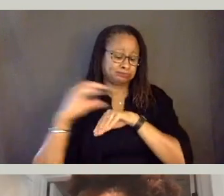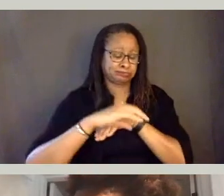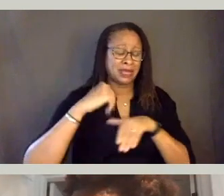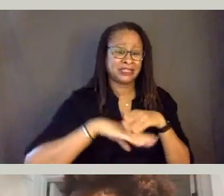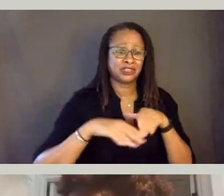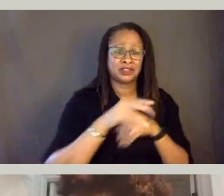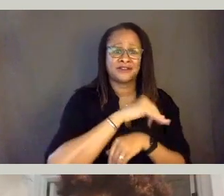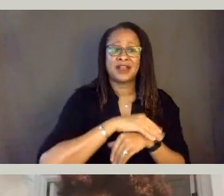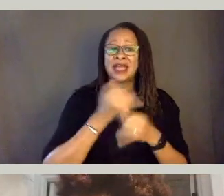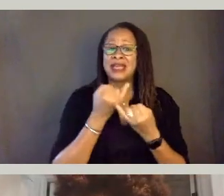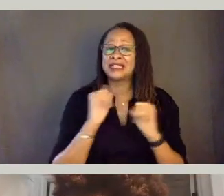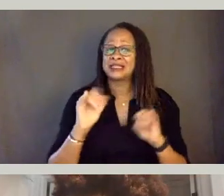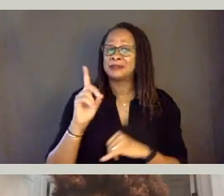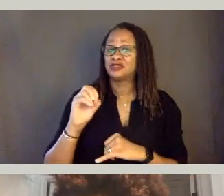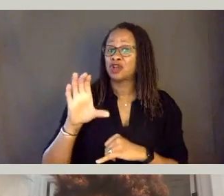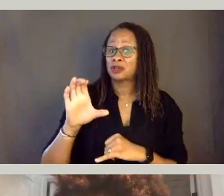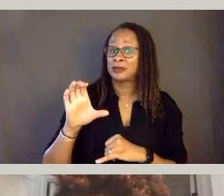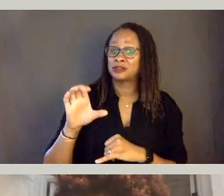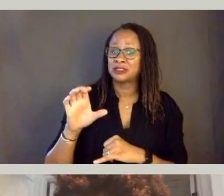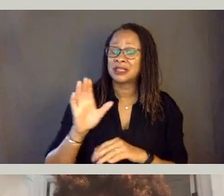independent documentaries